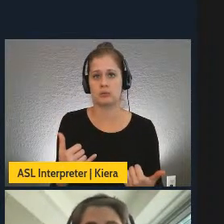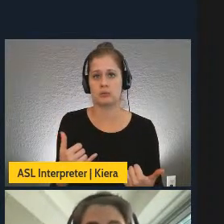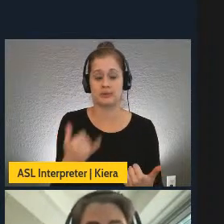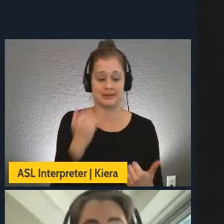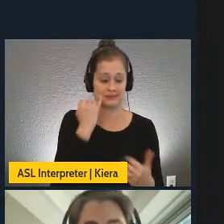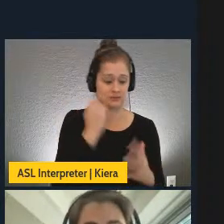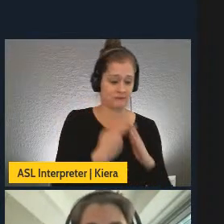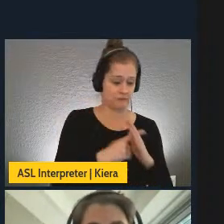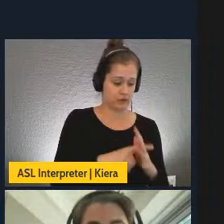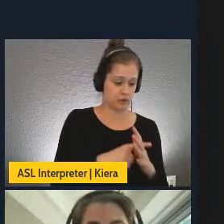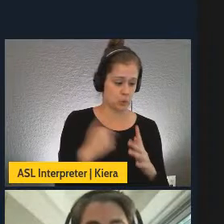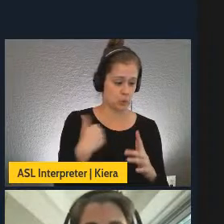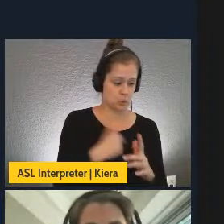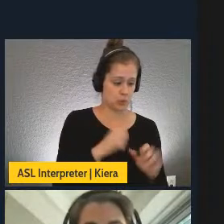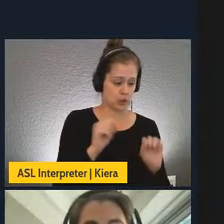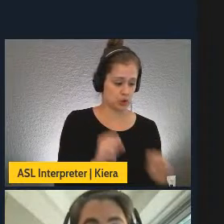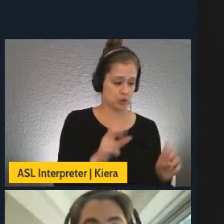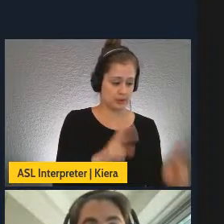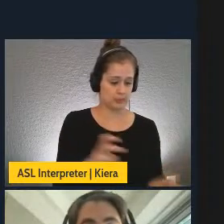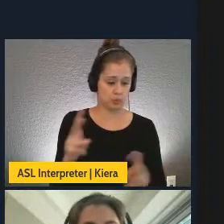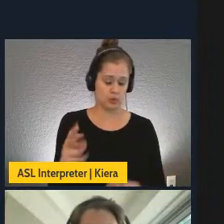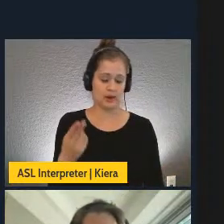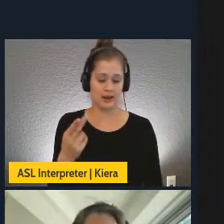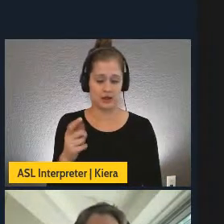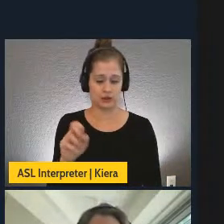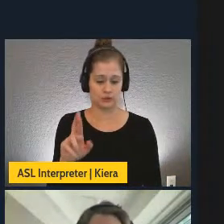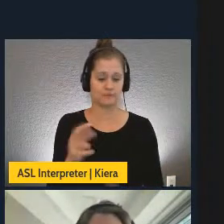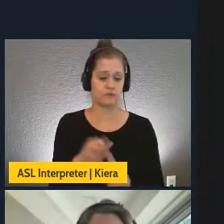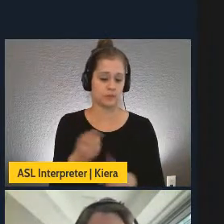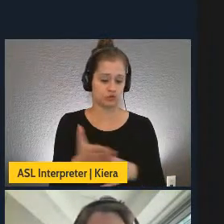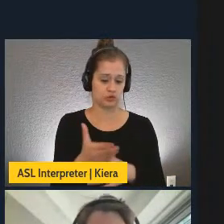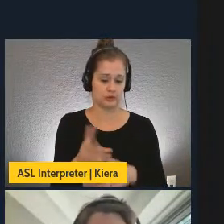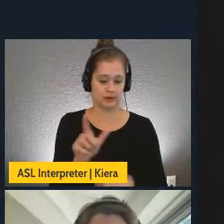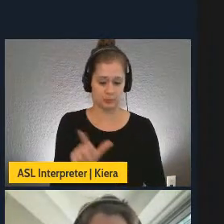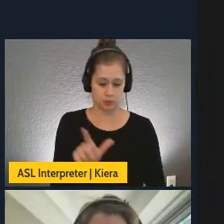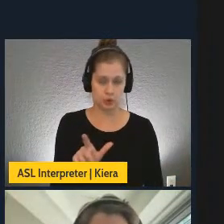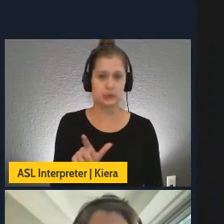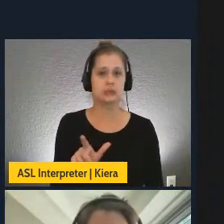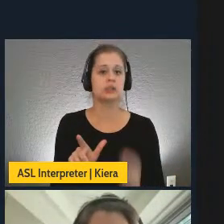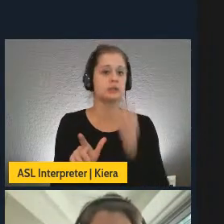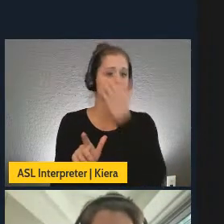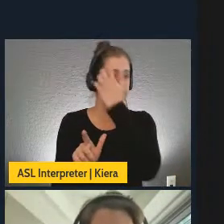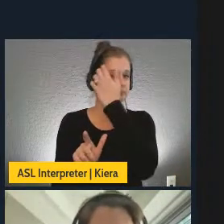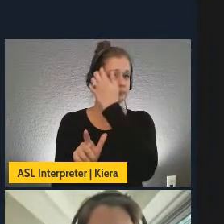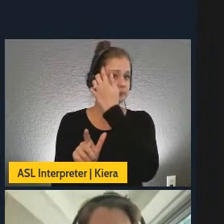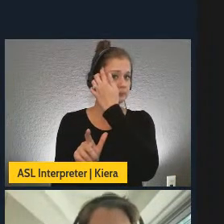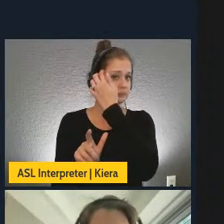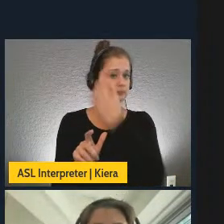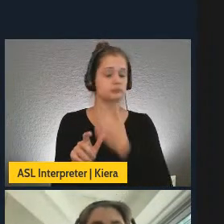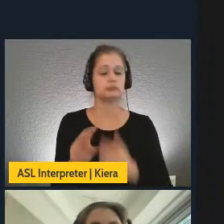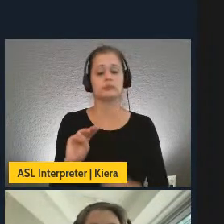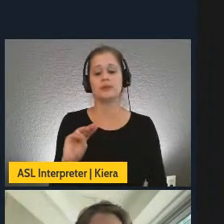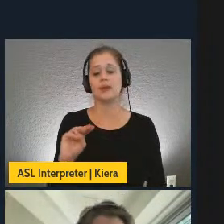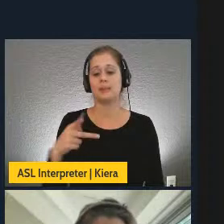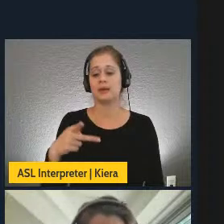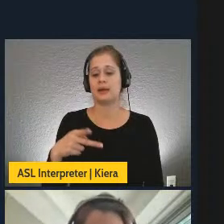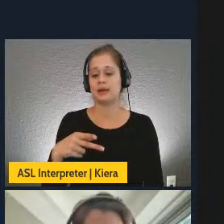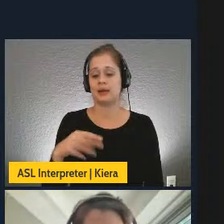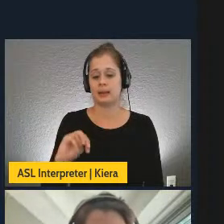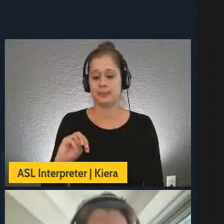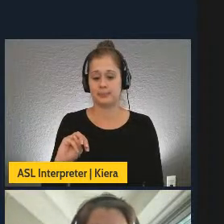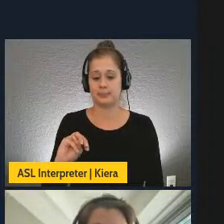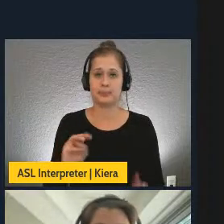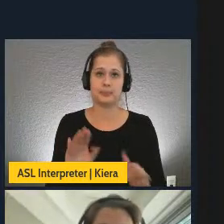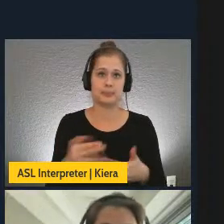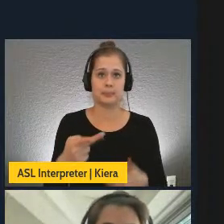we could import the headers type from our shared library, which is maybe published via an NPM package, as I said, or just import it if you're